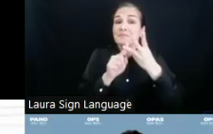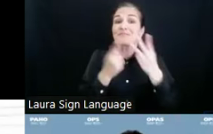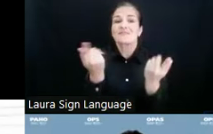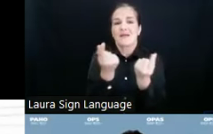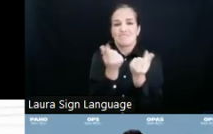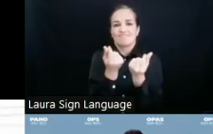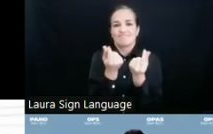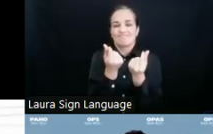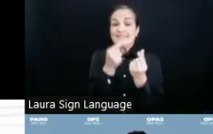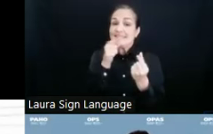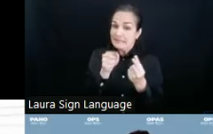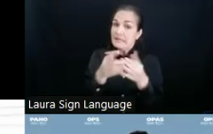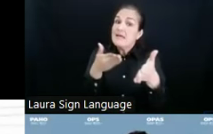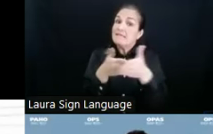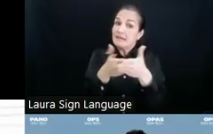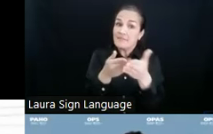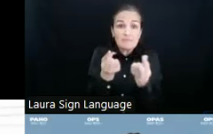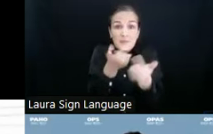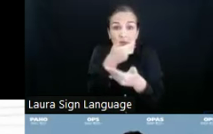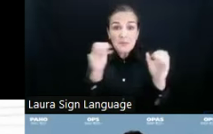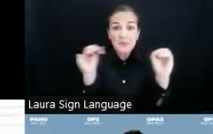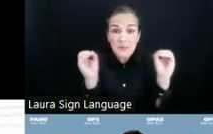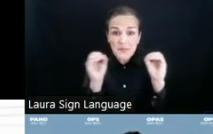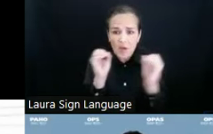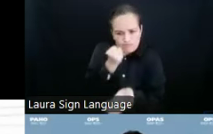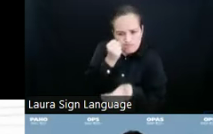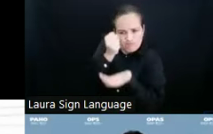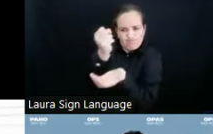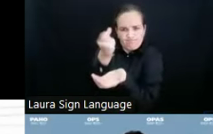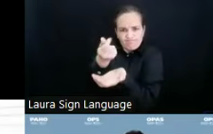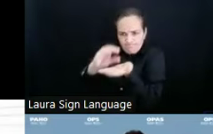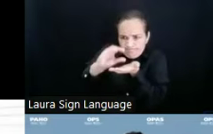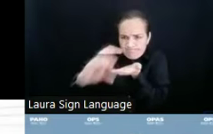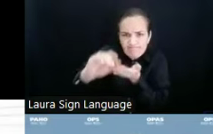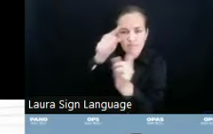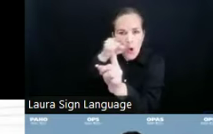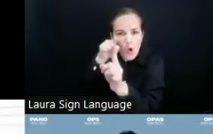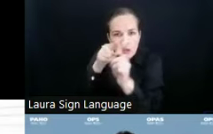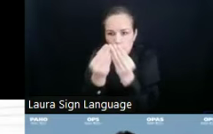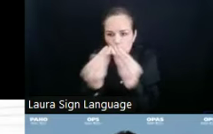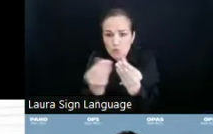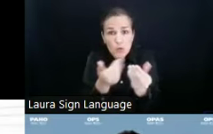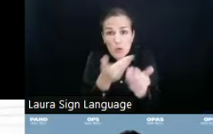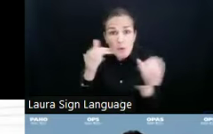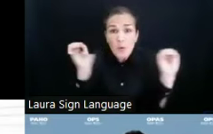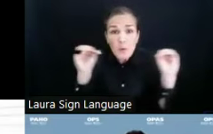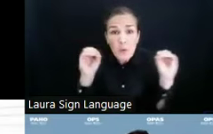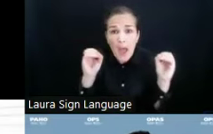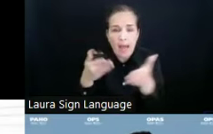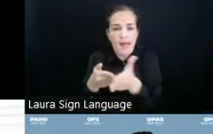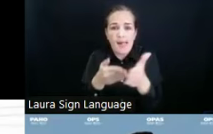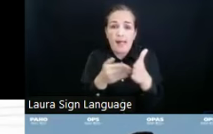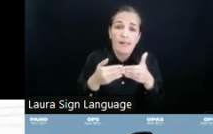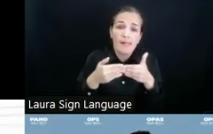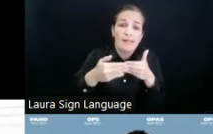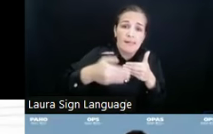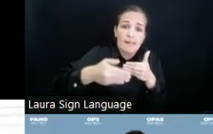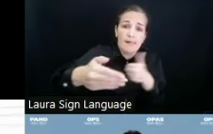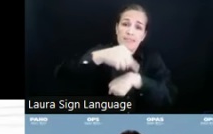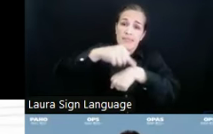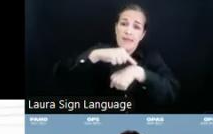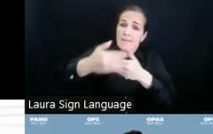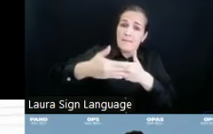por financial supuesto, sin barriers financiación that, of exclusiva course, dedicada without a abordar este problema, exclusive probablemente esto va a ser una ecuación financing that que is se prolongará en devoted el